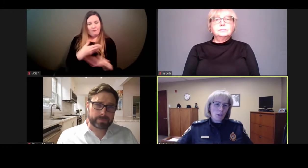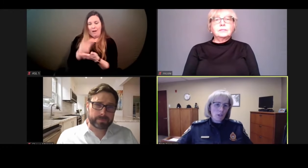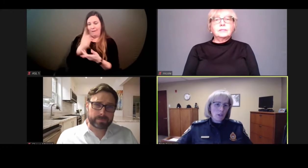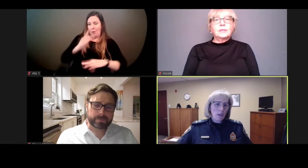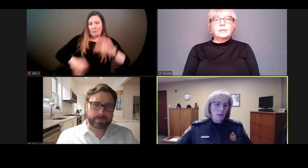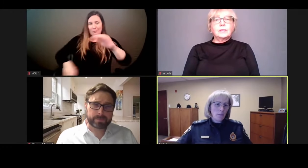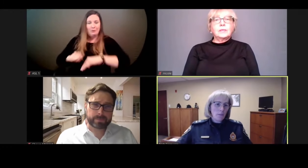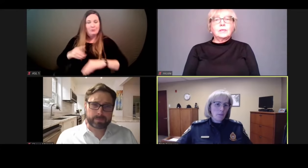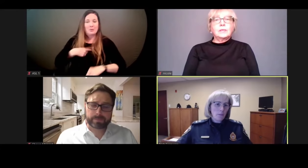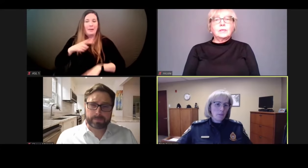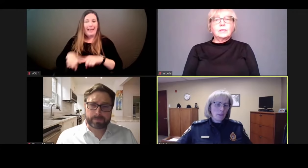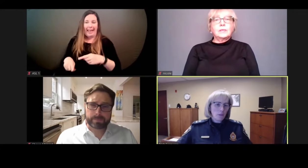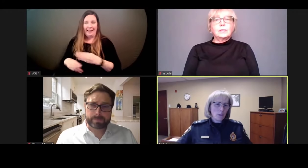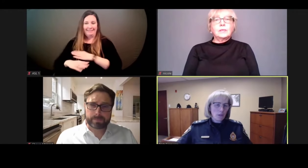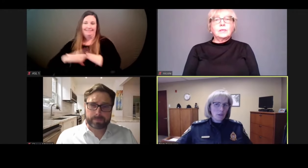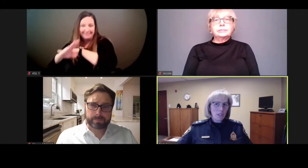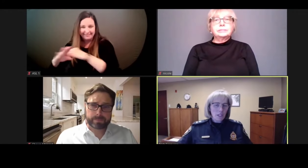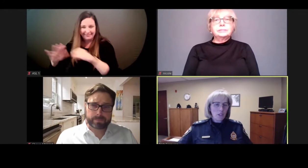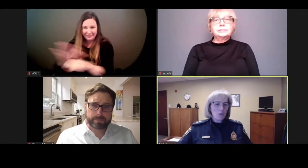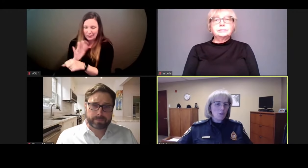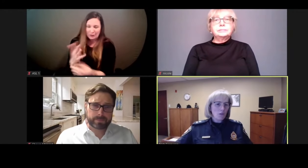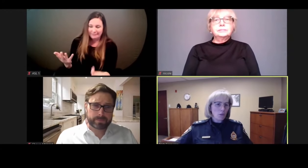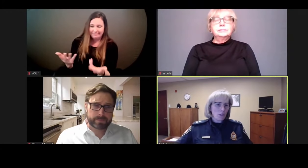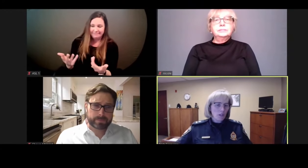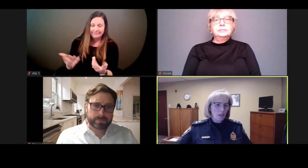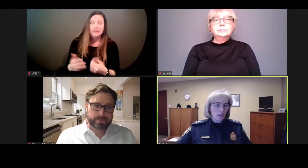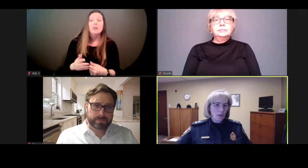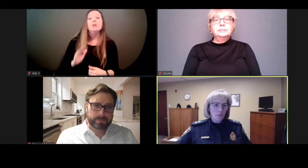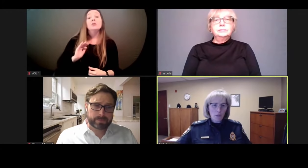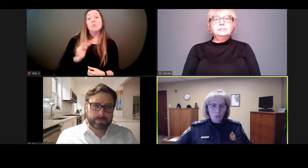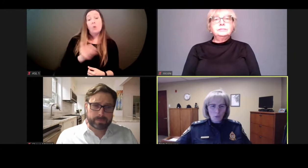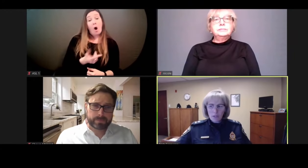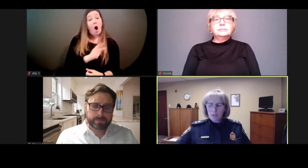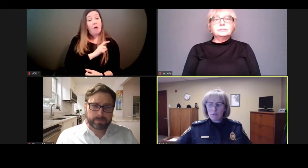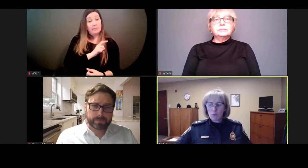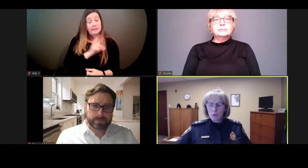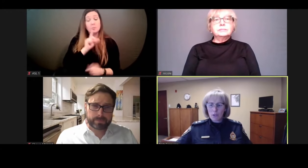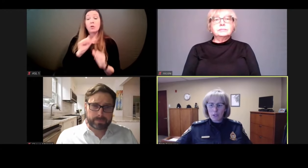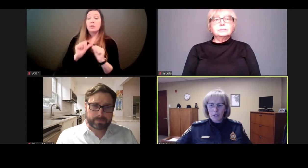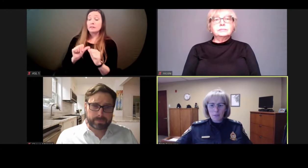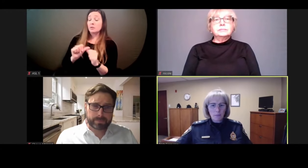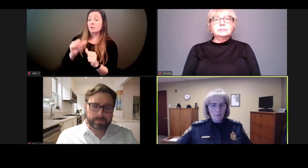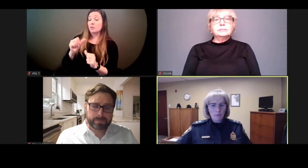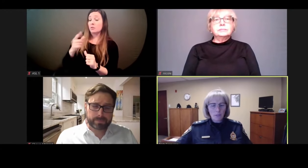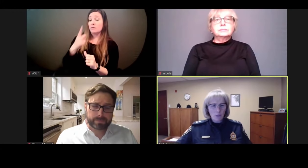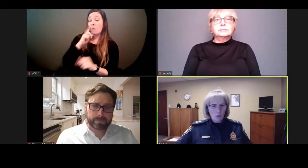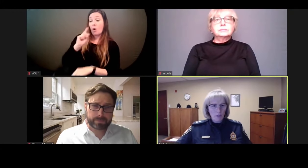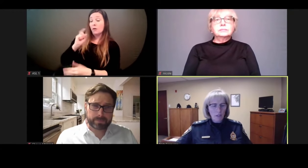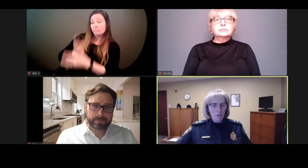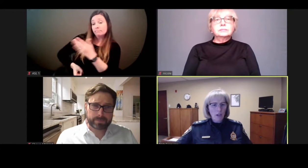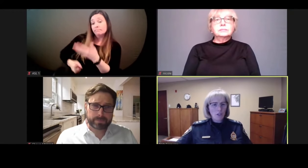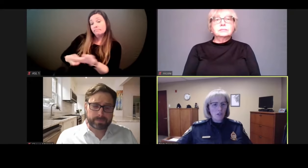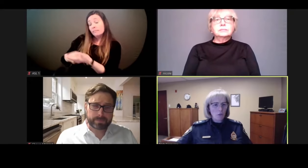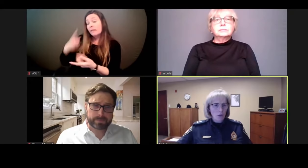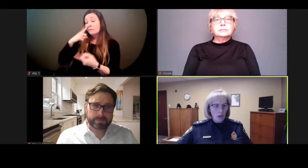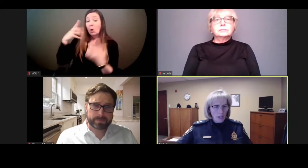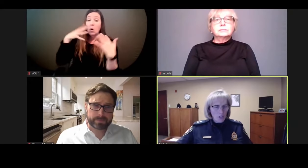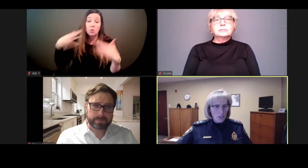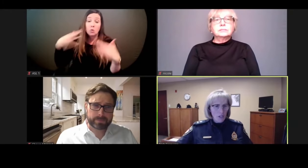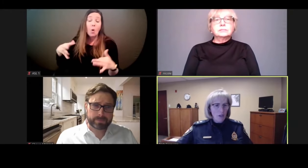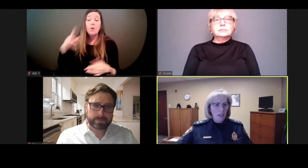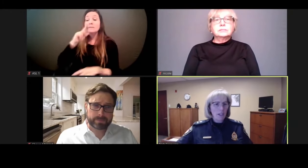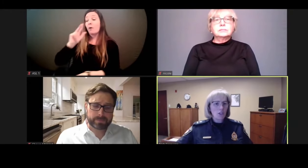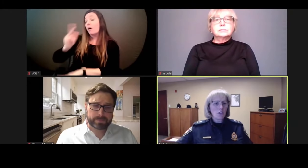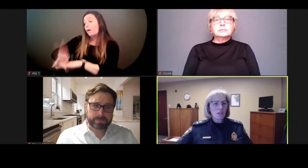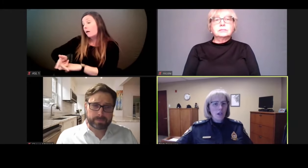folks will continue to enforce for noise, for driving infractions, for